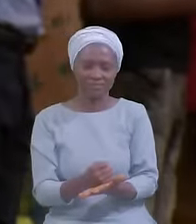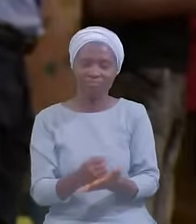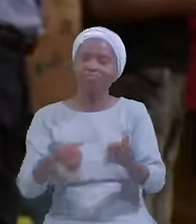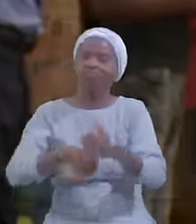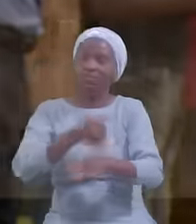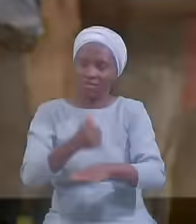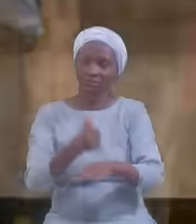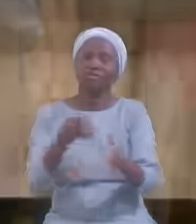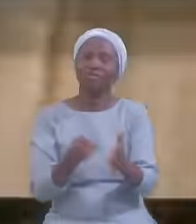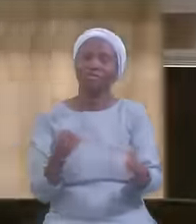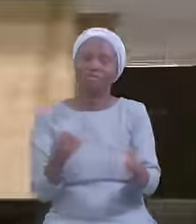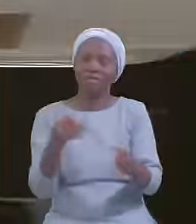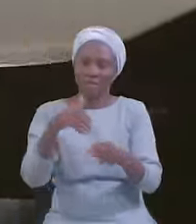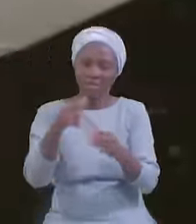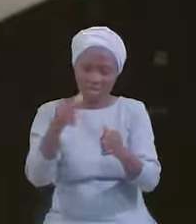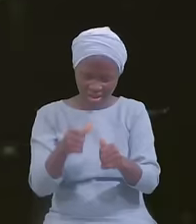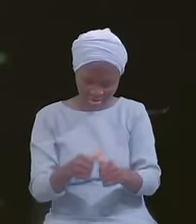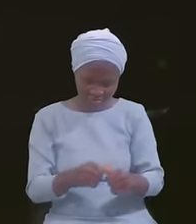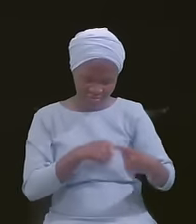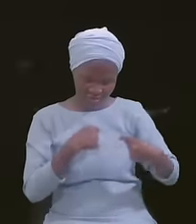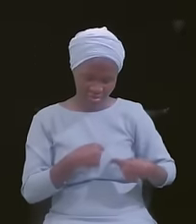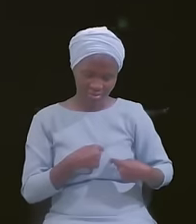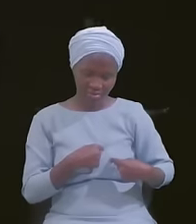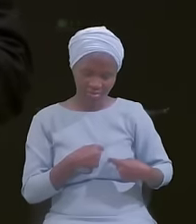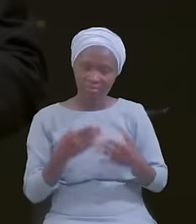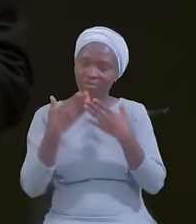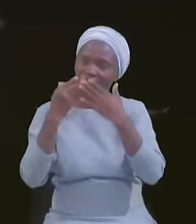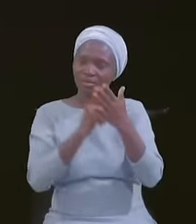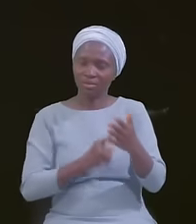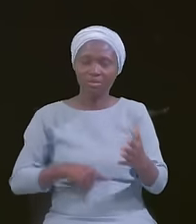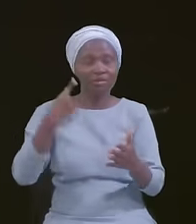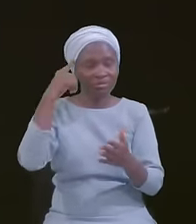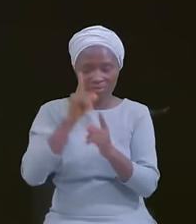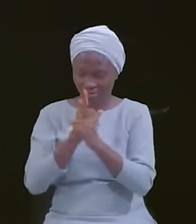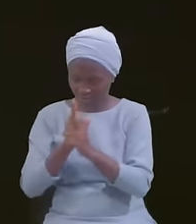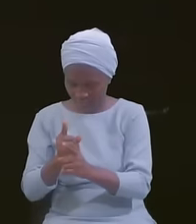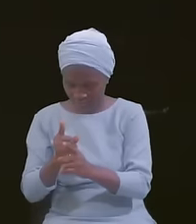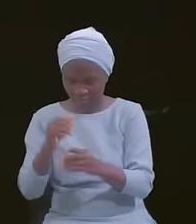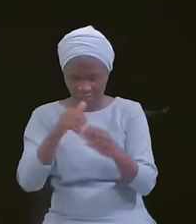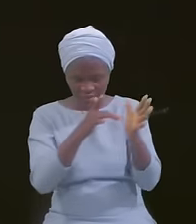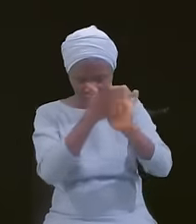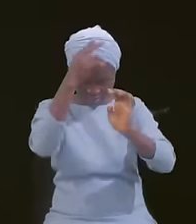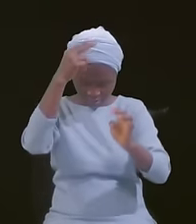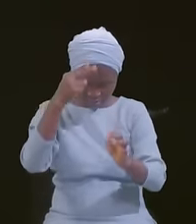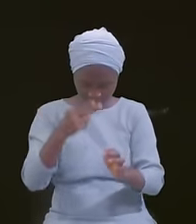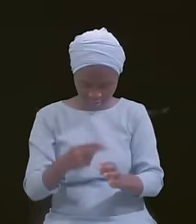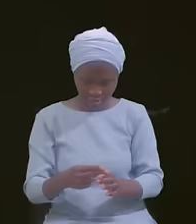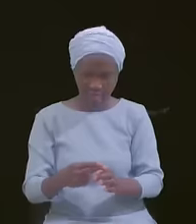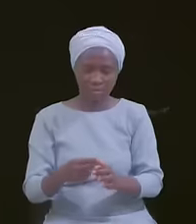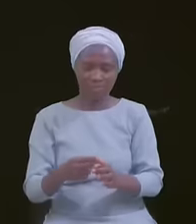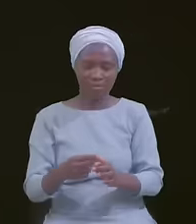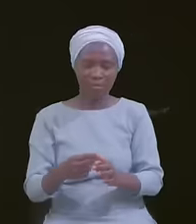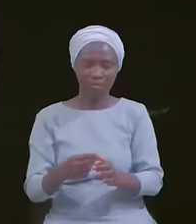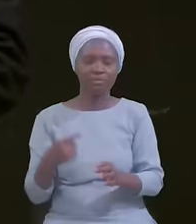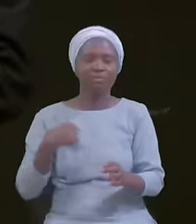Confirm it in every heart. Thank you, Lord, for the answer. In Jesus'